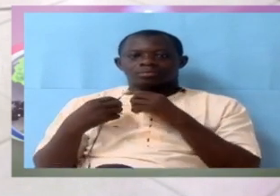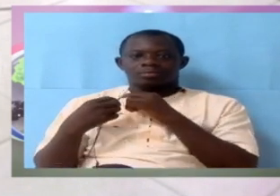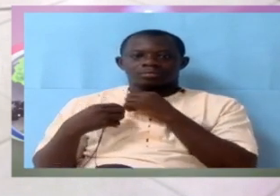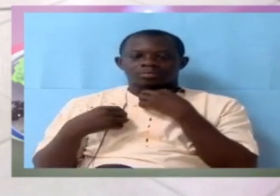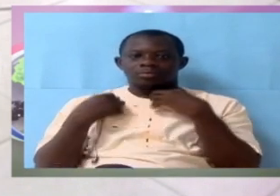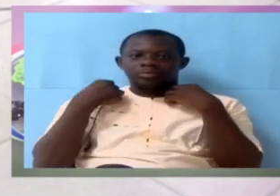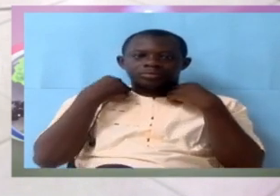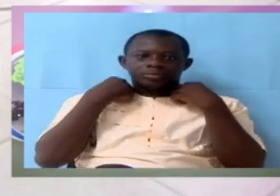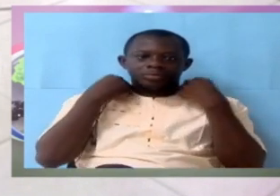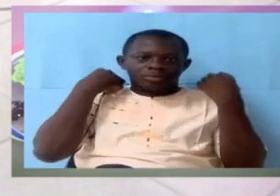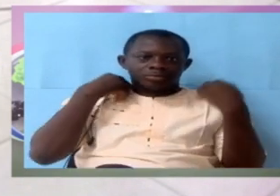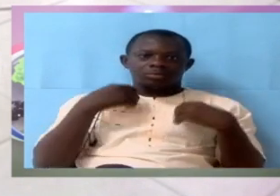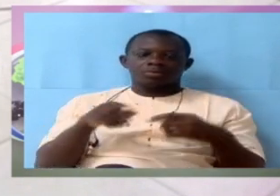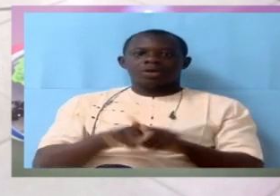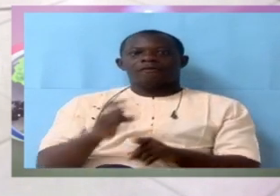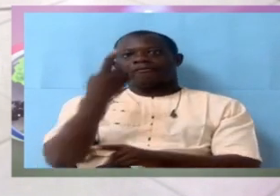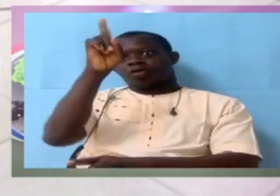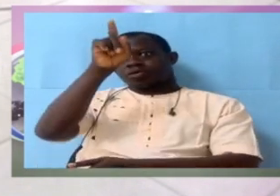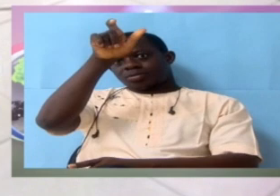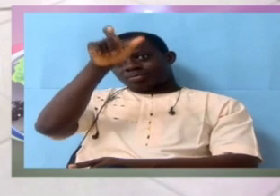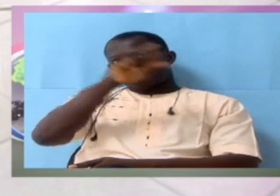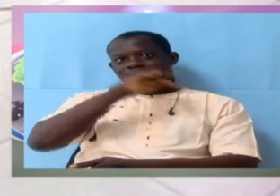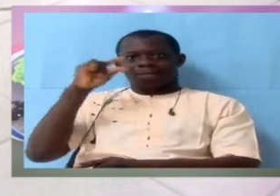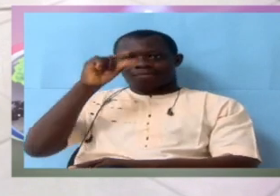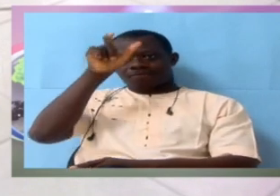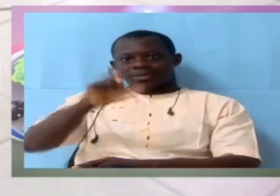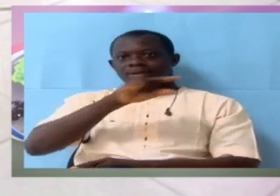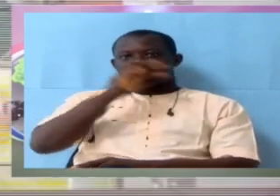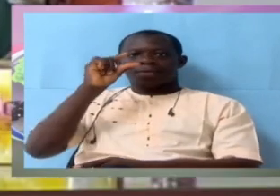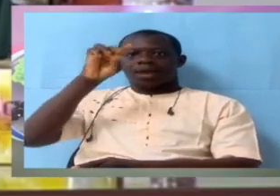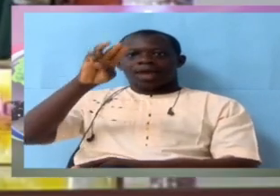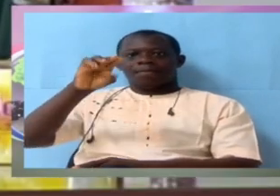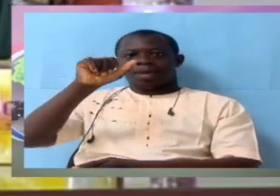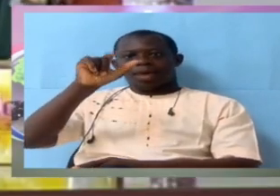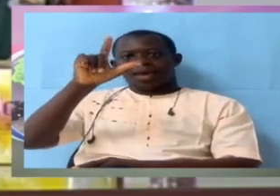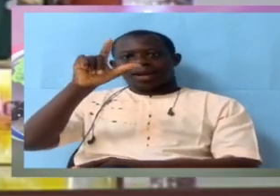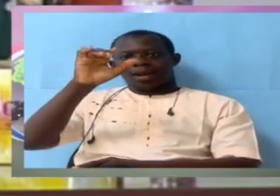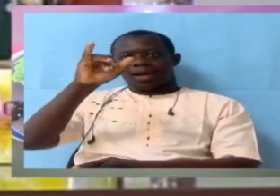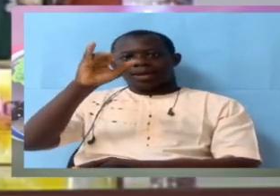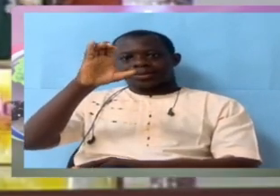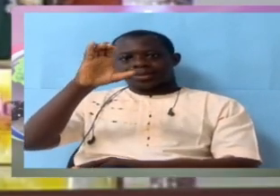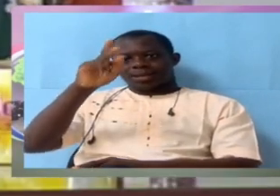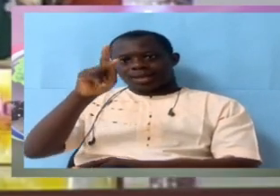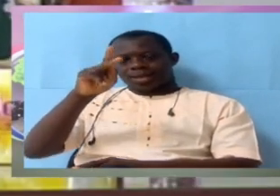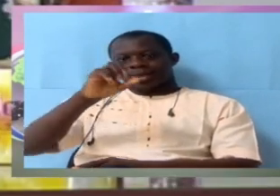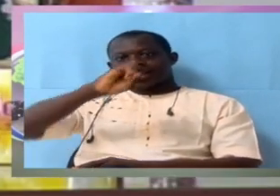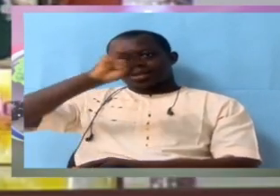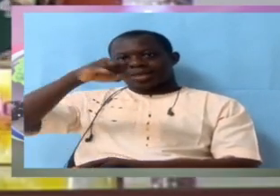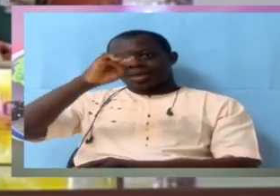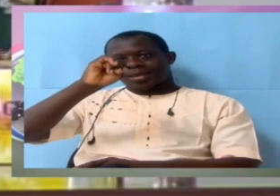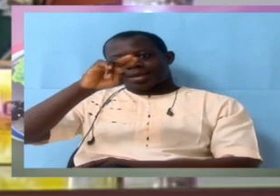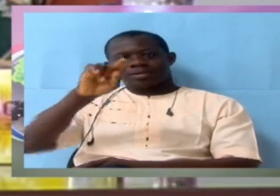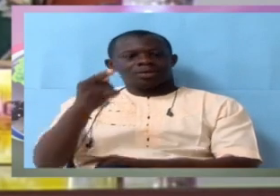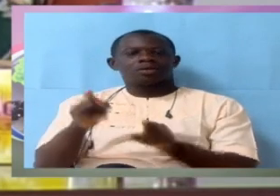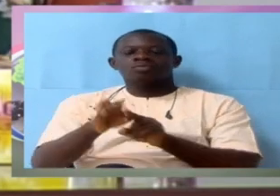The first name that I can remember among the dead ones is Malik Cheng. Sorry, Mr. Witness, you are just to confirm that the names are correct